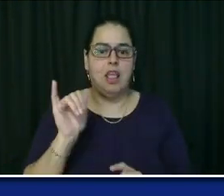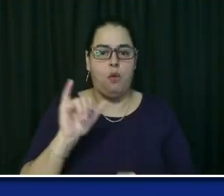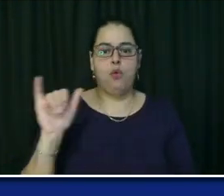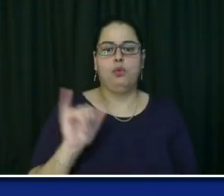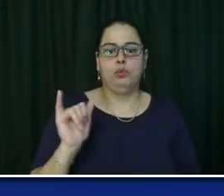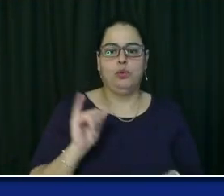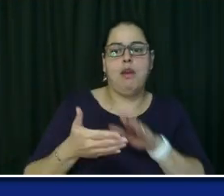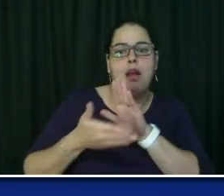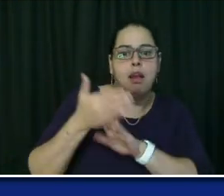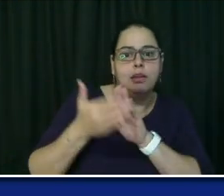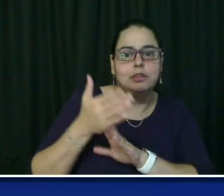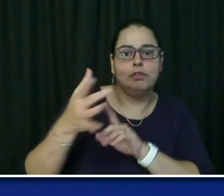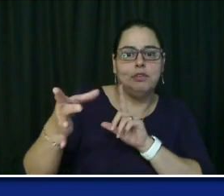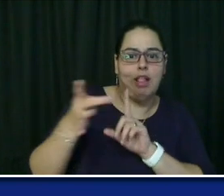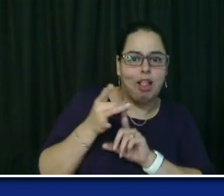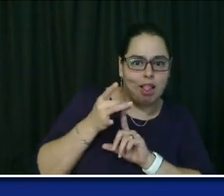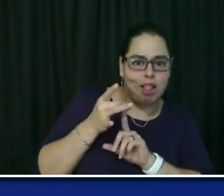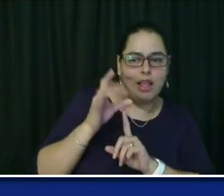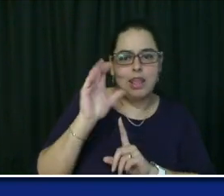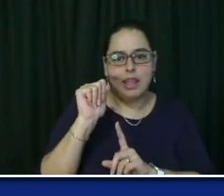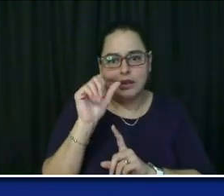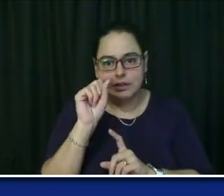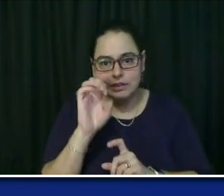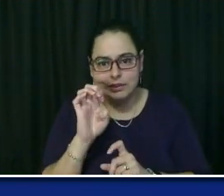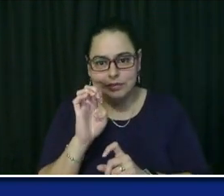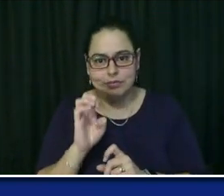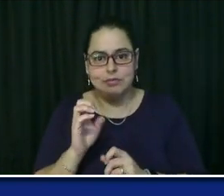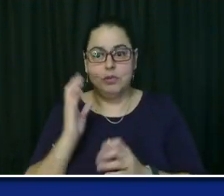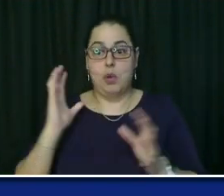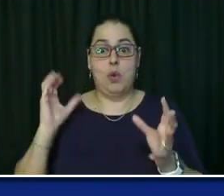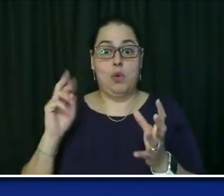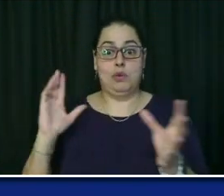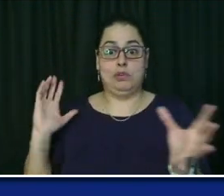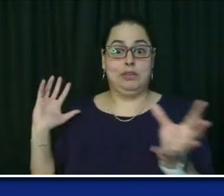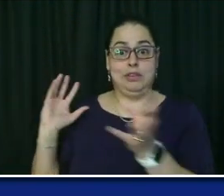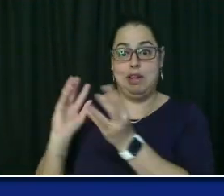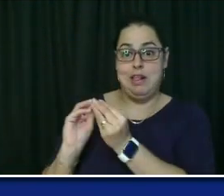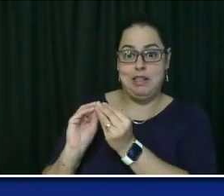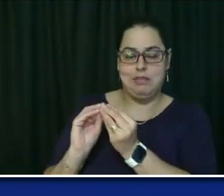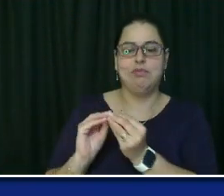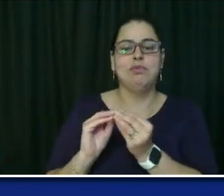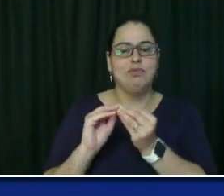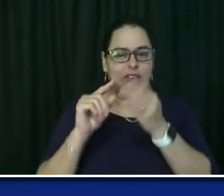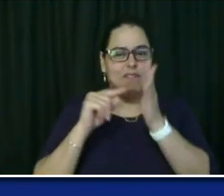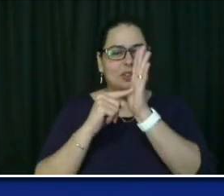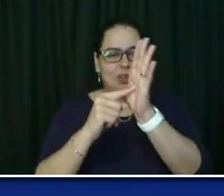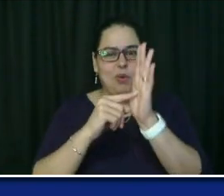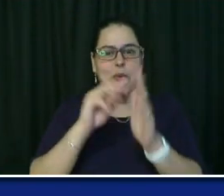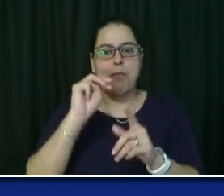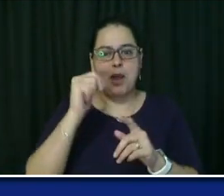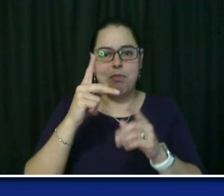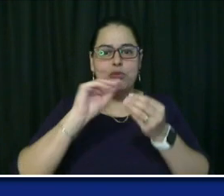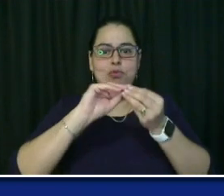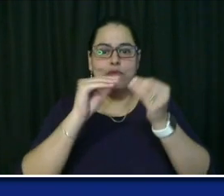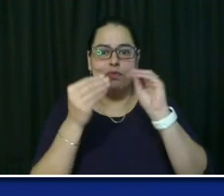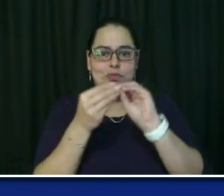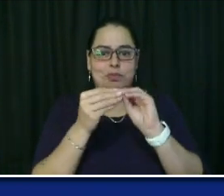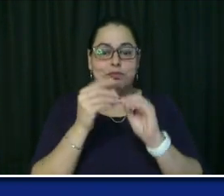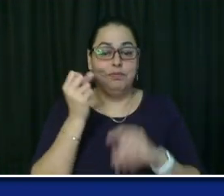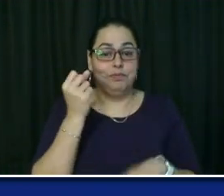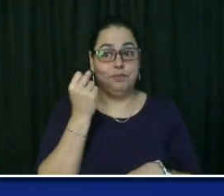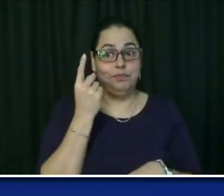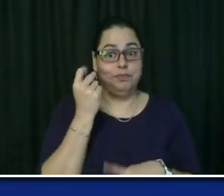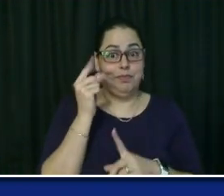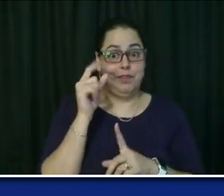number, Yonkers is the largest city in Westchester County, 200,000 people. Since the beginning of the pandemic, they have had 7,834 people